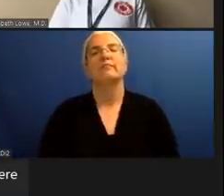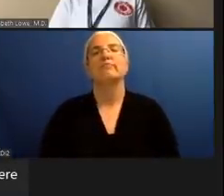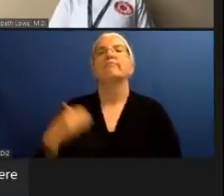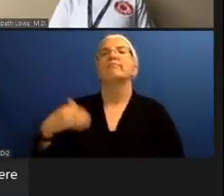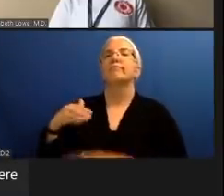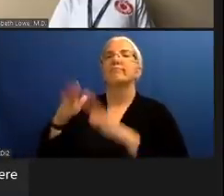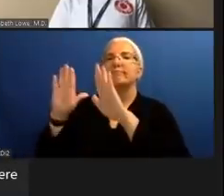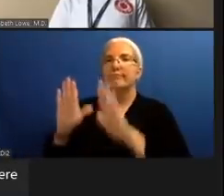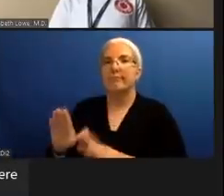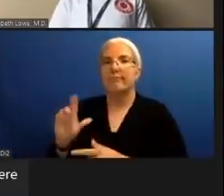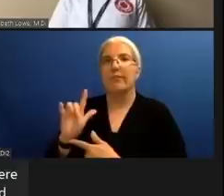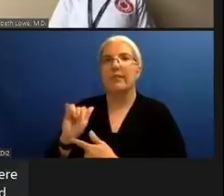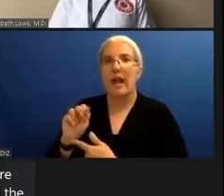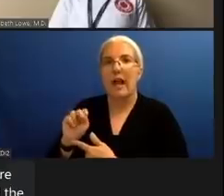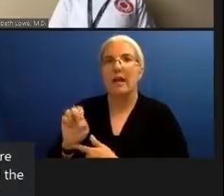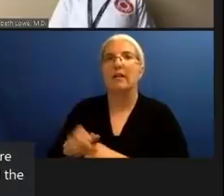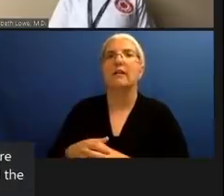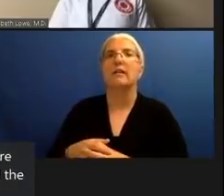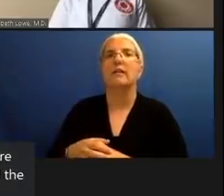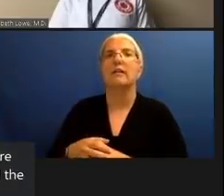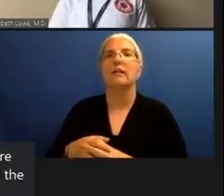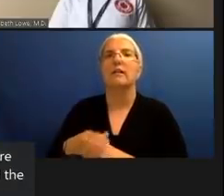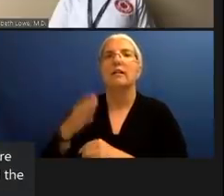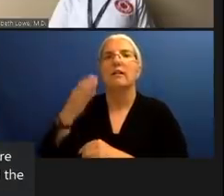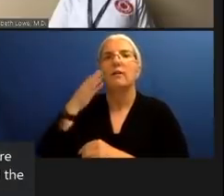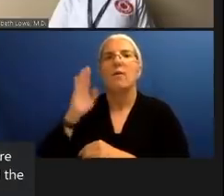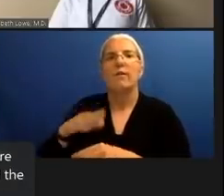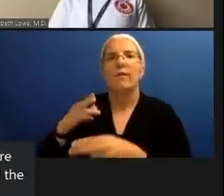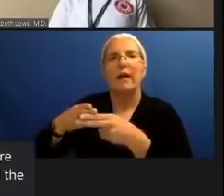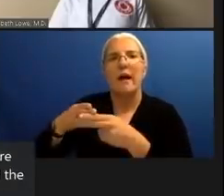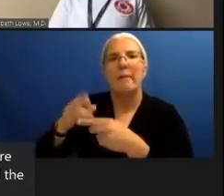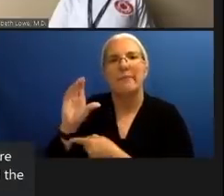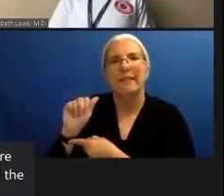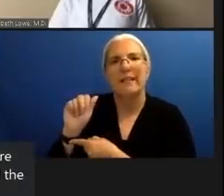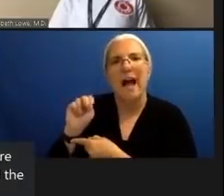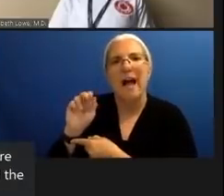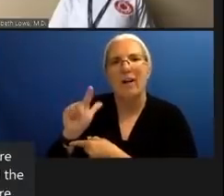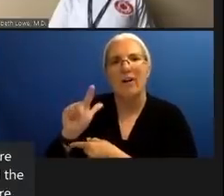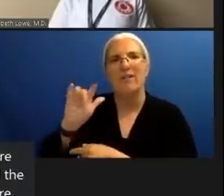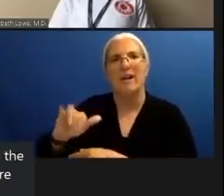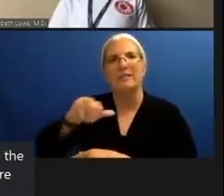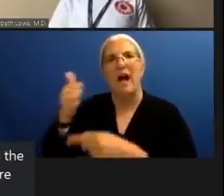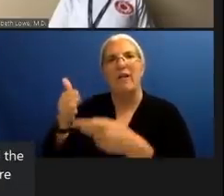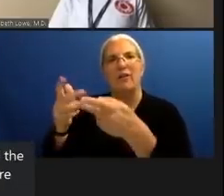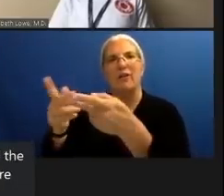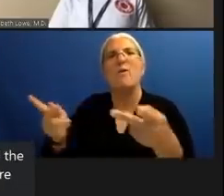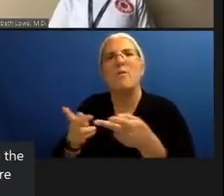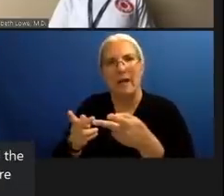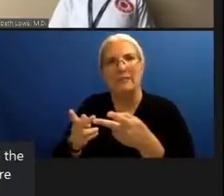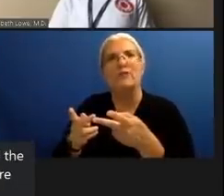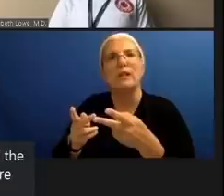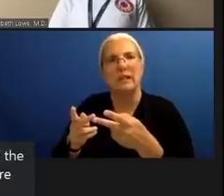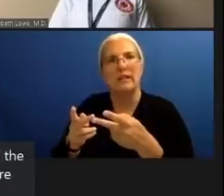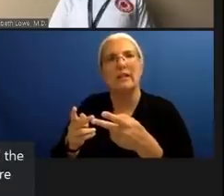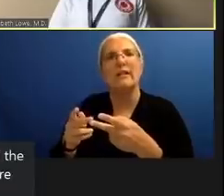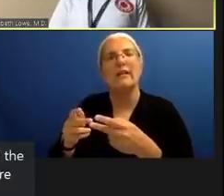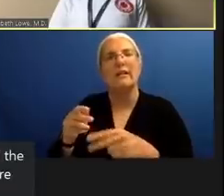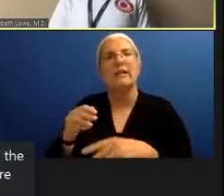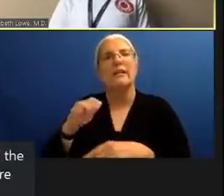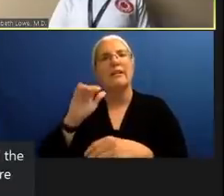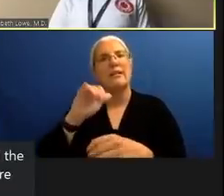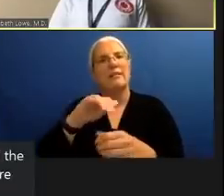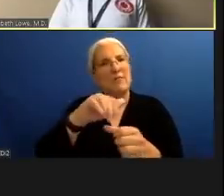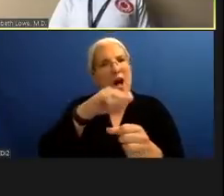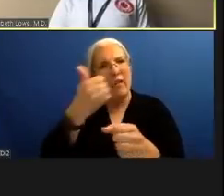the Canal, are there other locations that you visit that are outside of that skilled nursing environment?